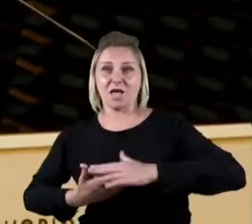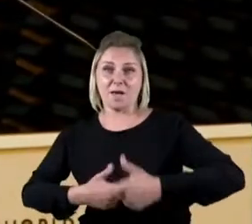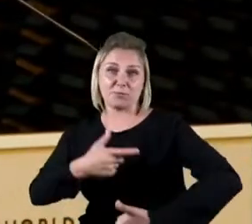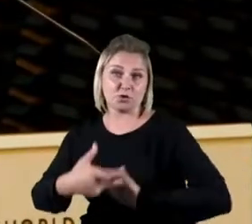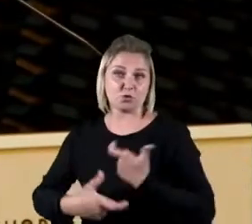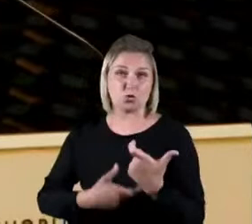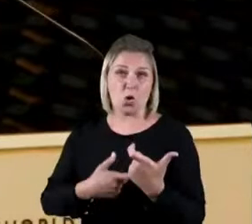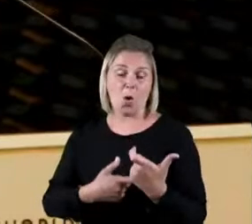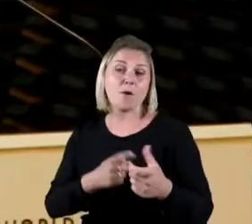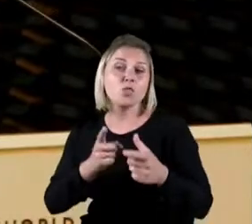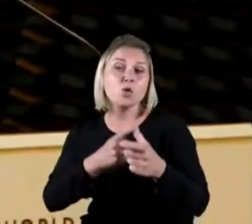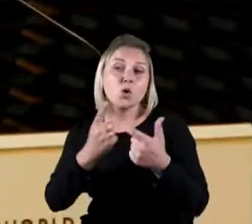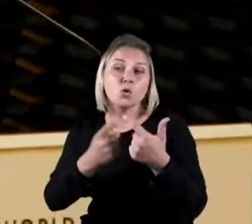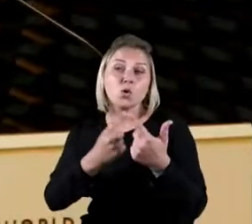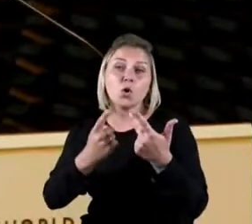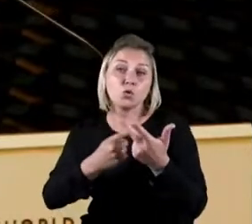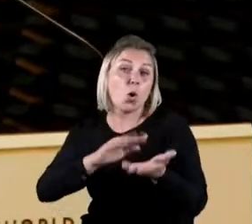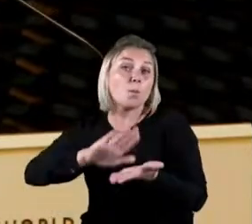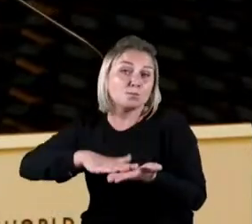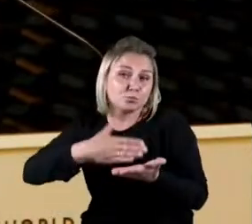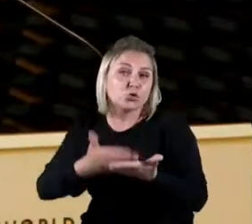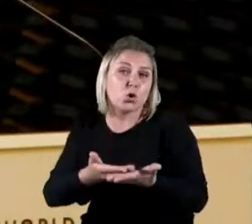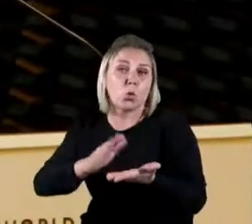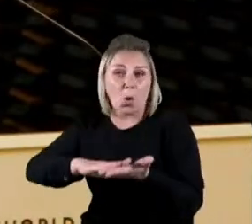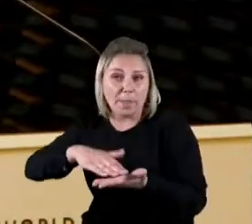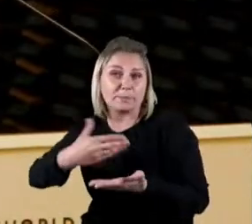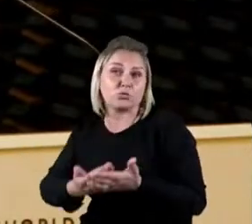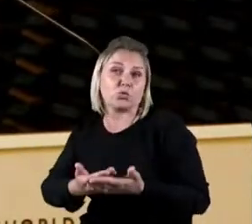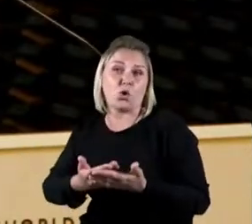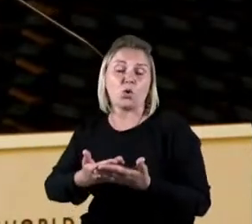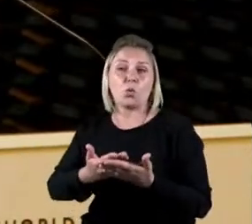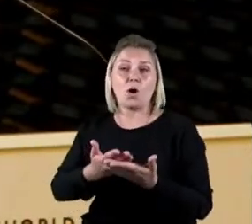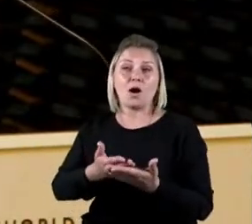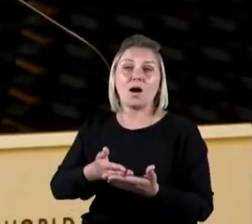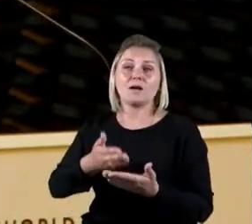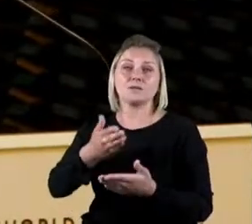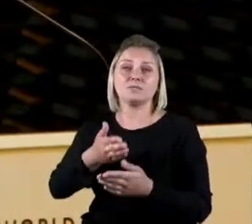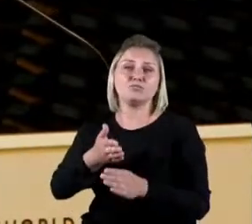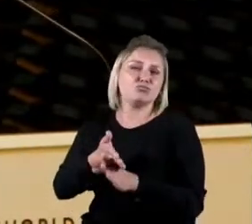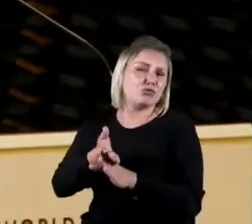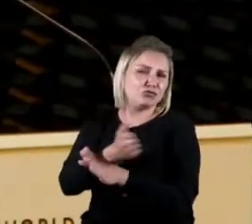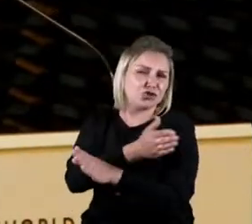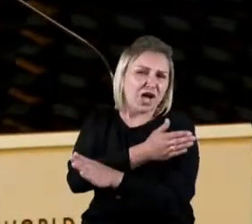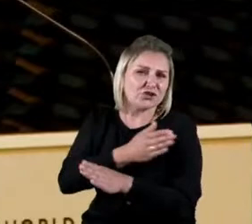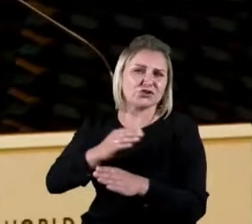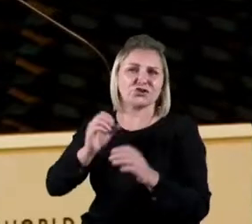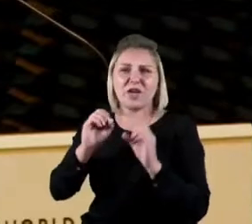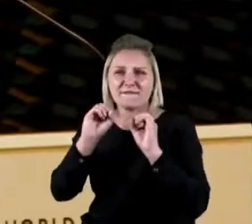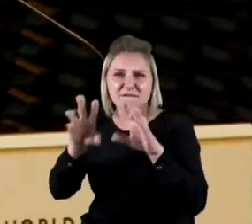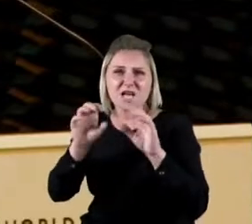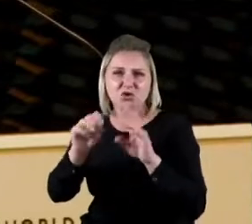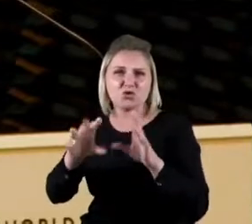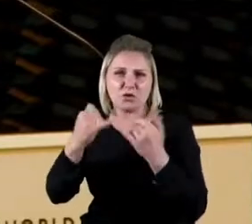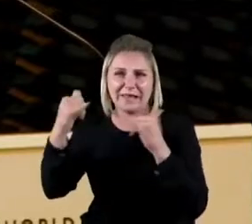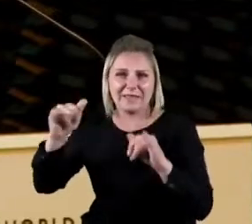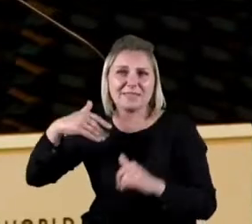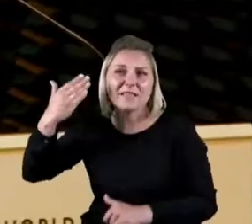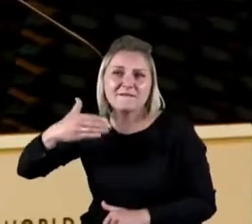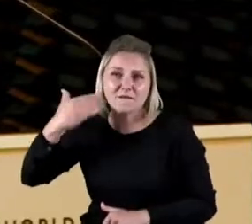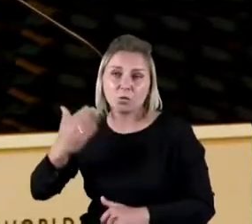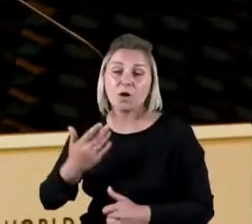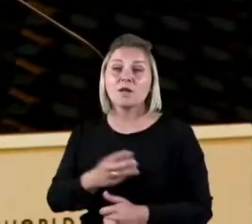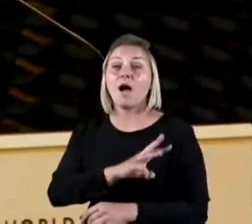you listen today from the mayors of the cities, the representatives, you will see that there is a component